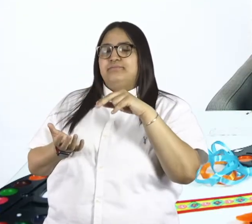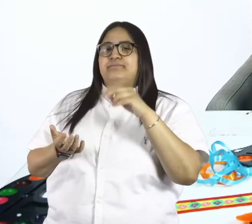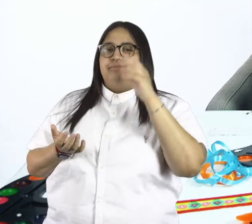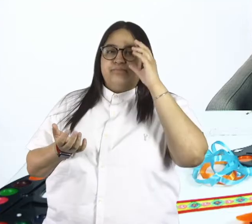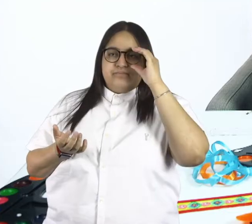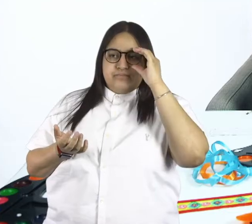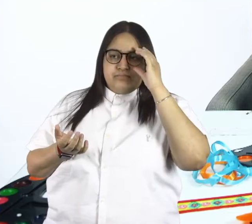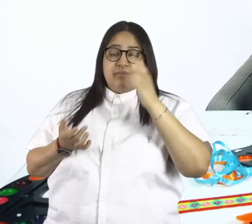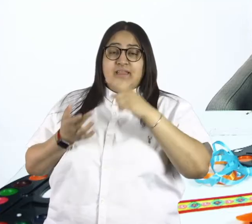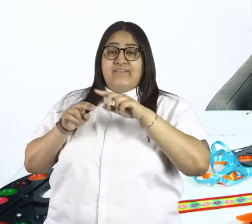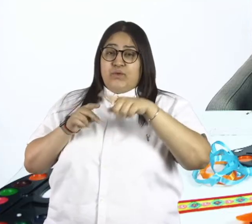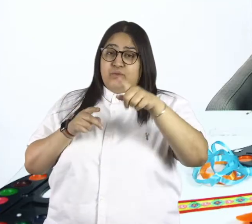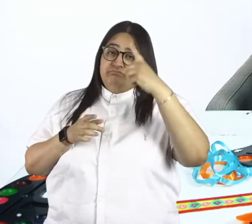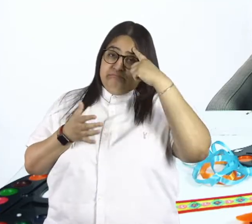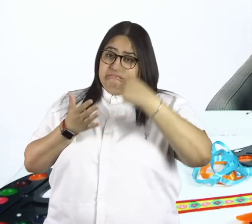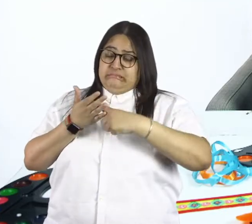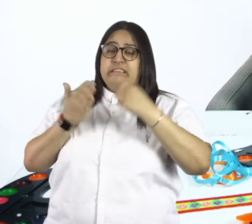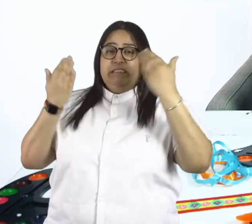you can, you don't have to,